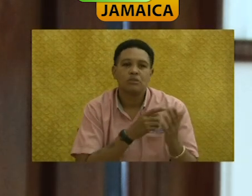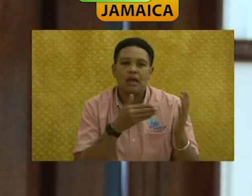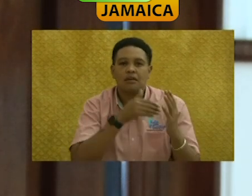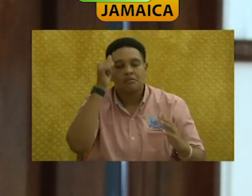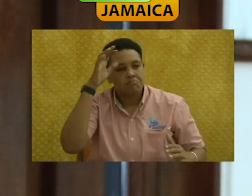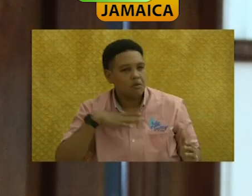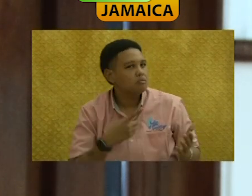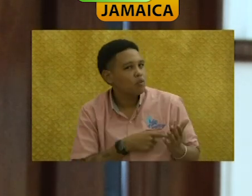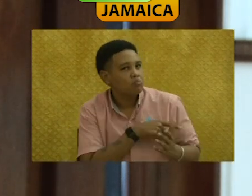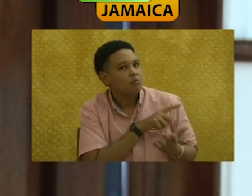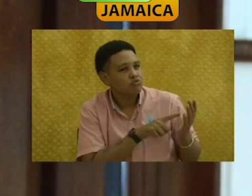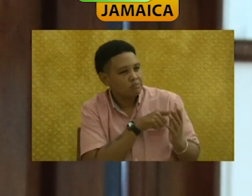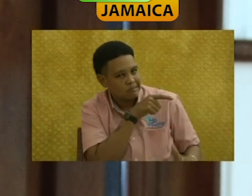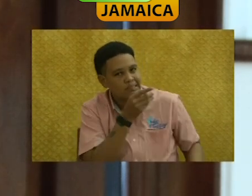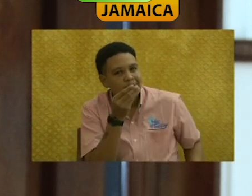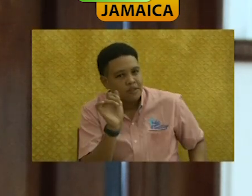discriminated against.